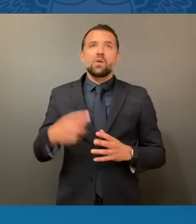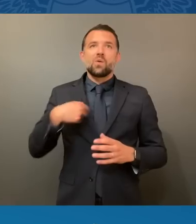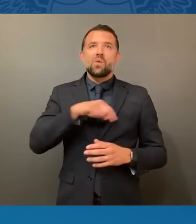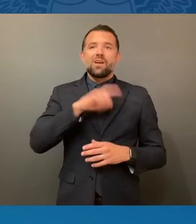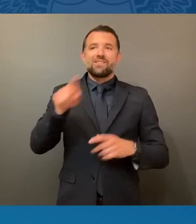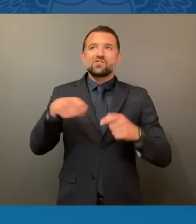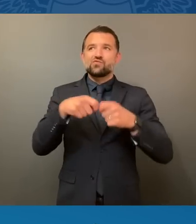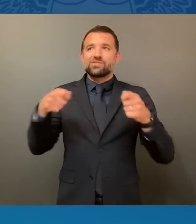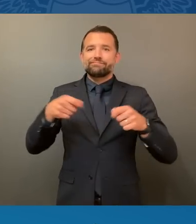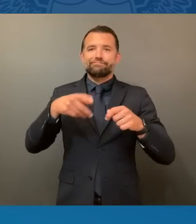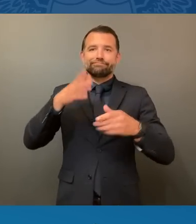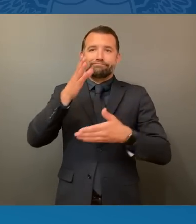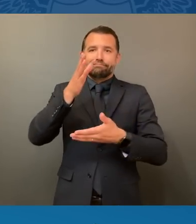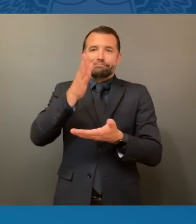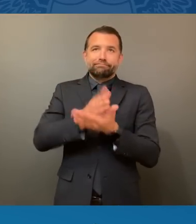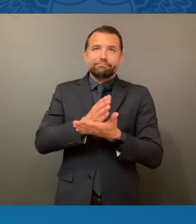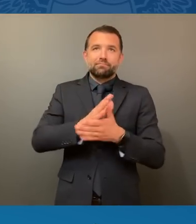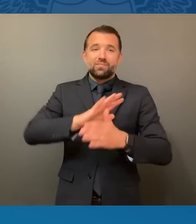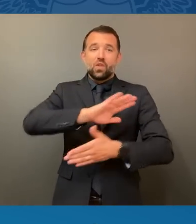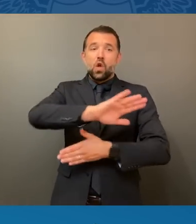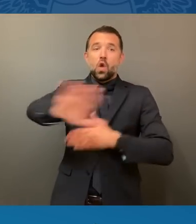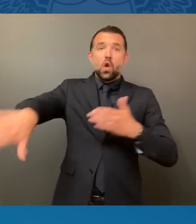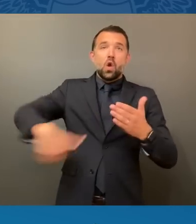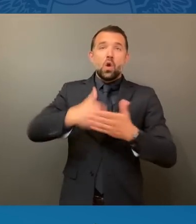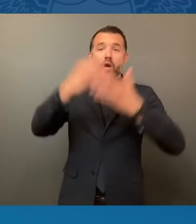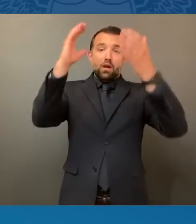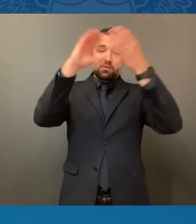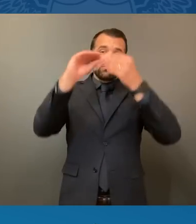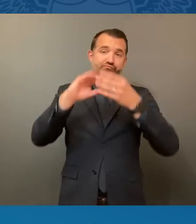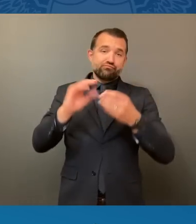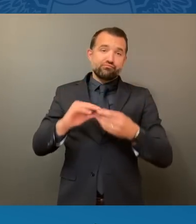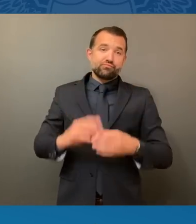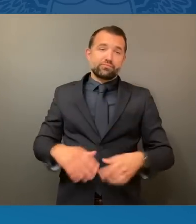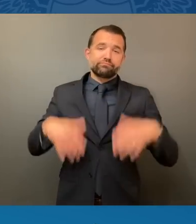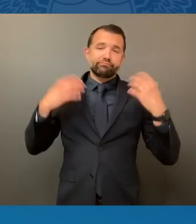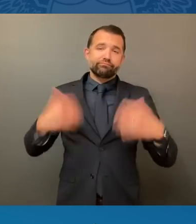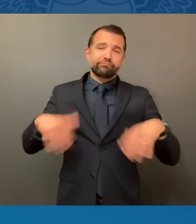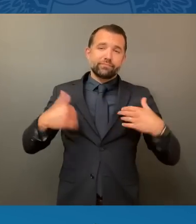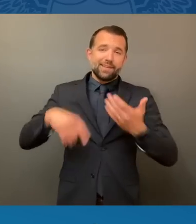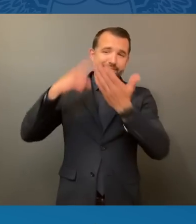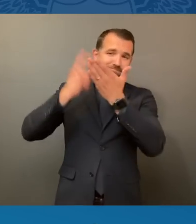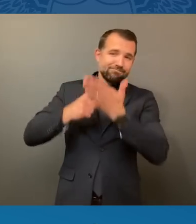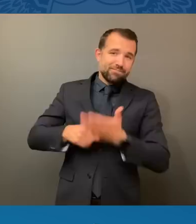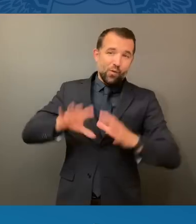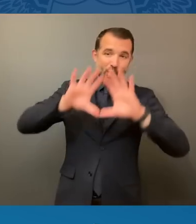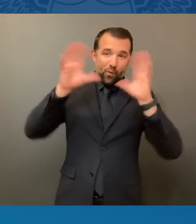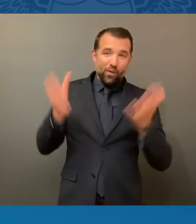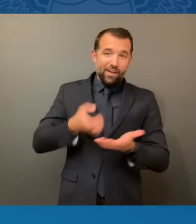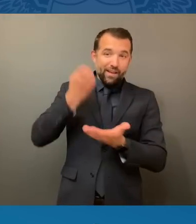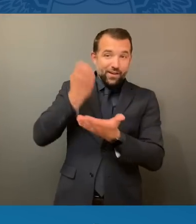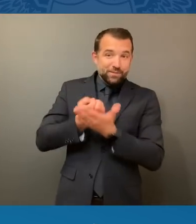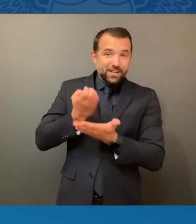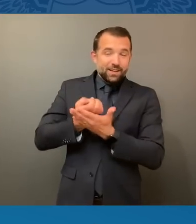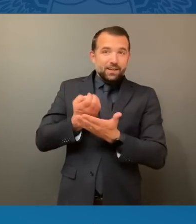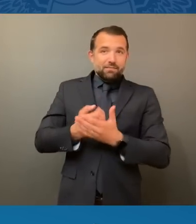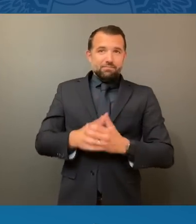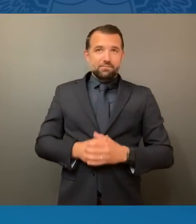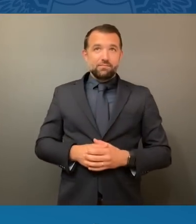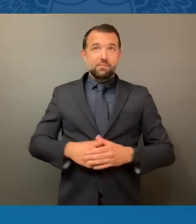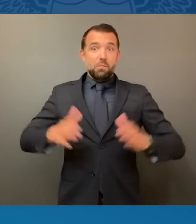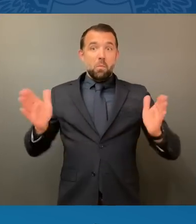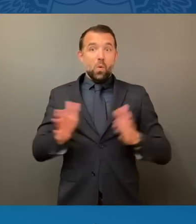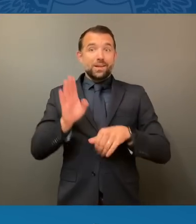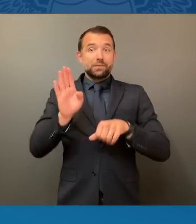whole frame. We've talked about global economics. We've talked about small business.